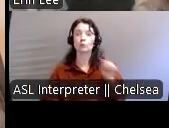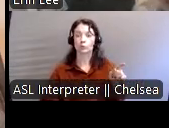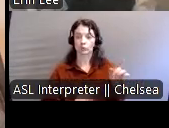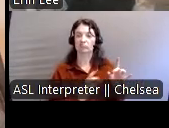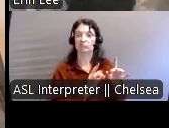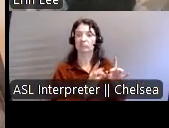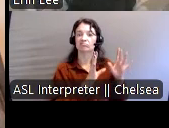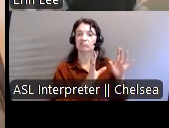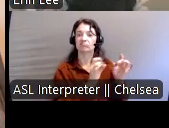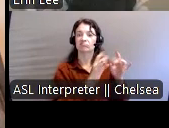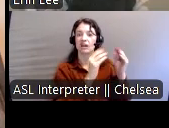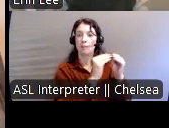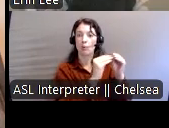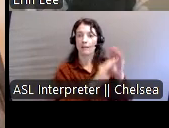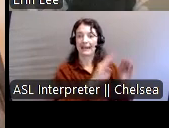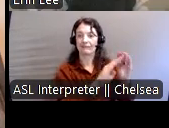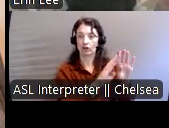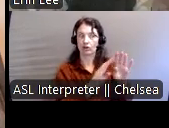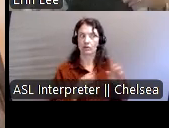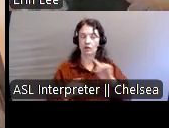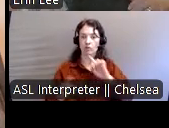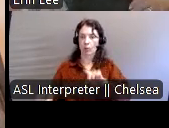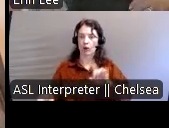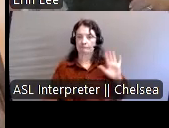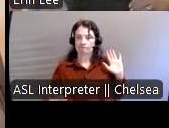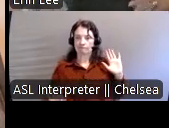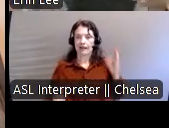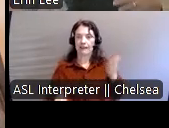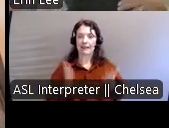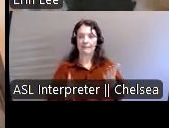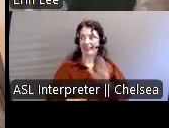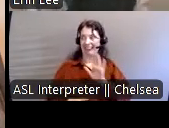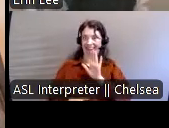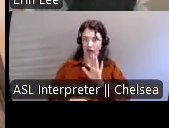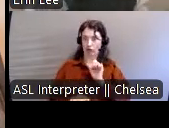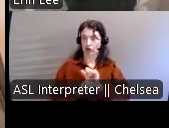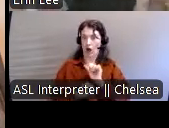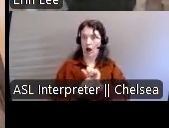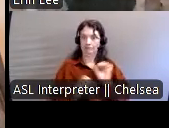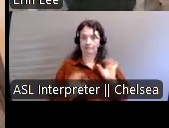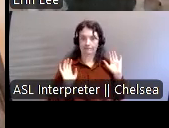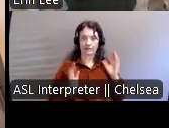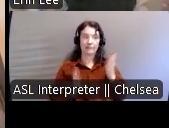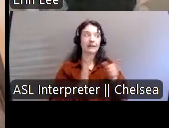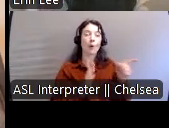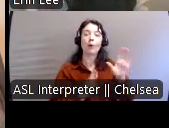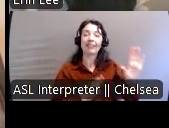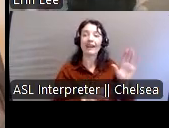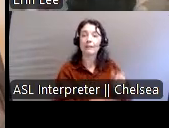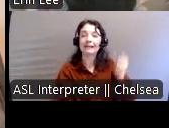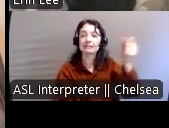report it because it might risk their placement in them getting into a long care home